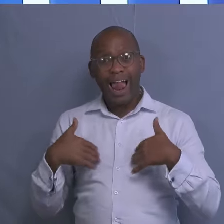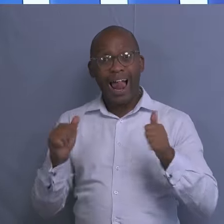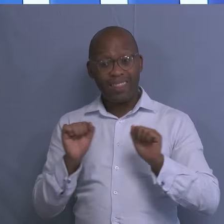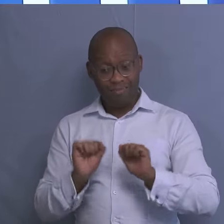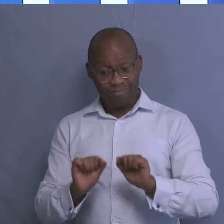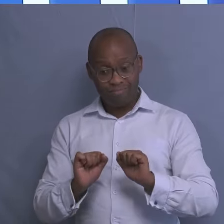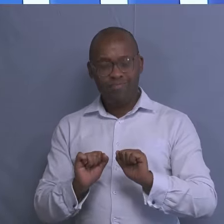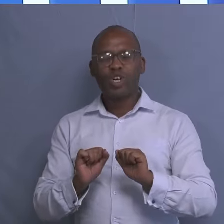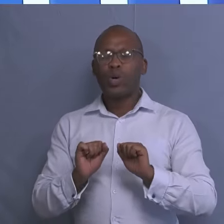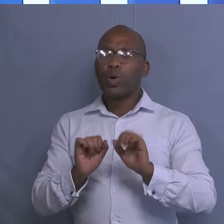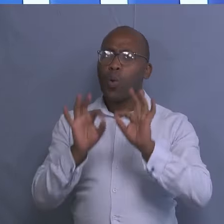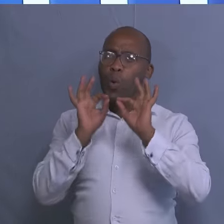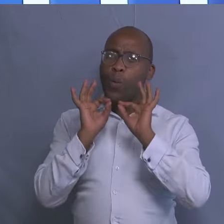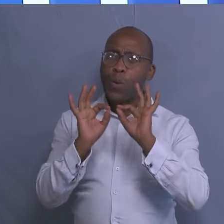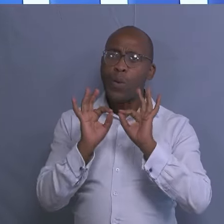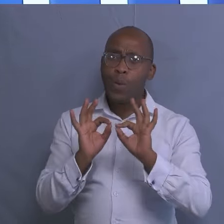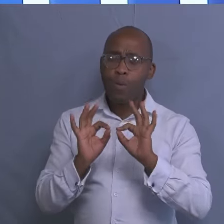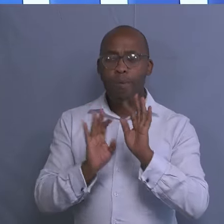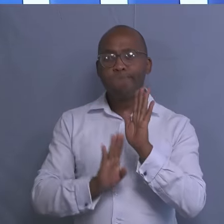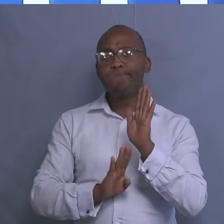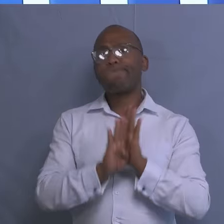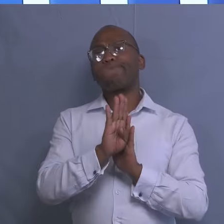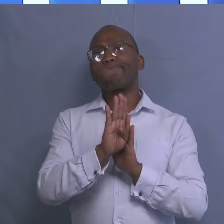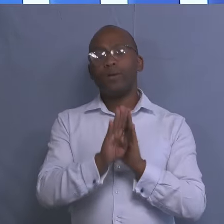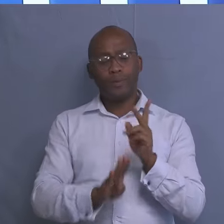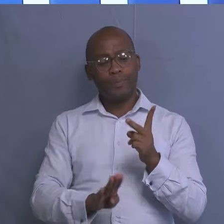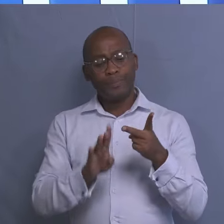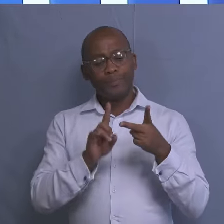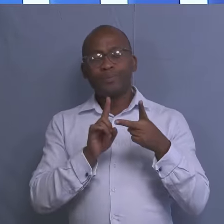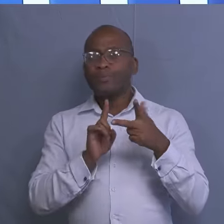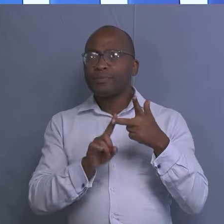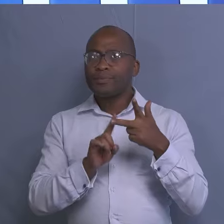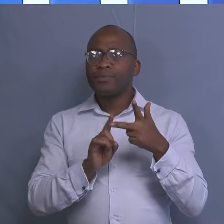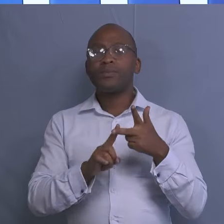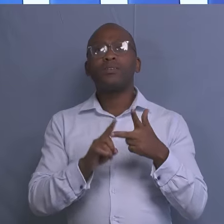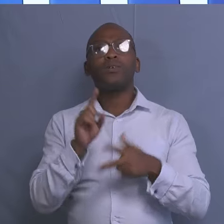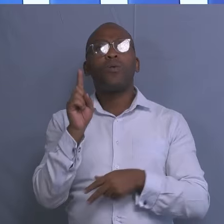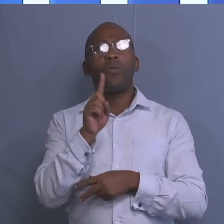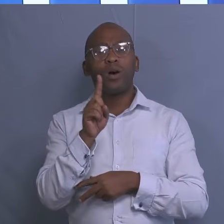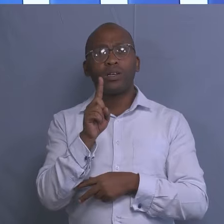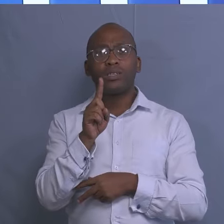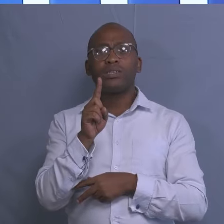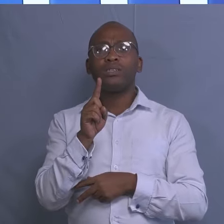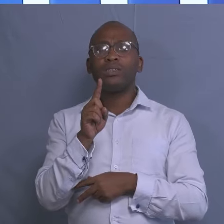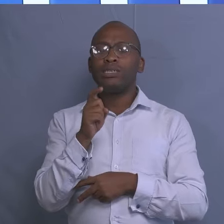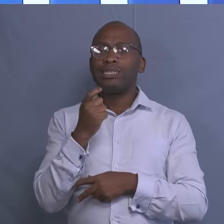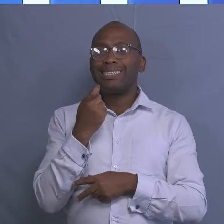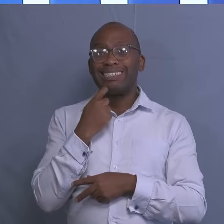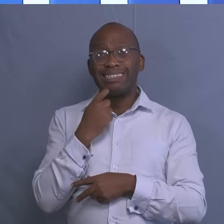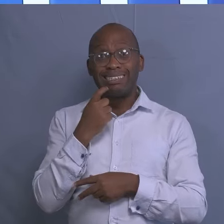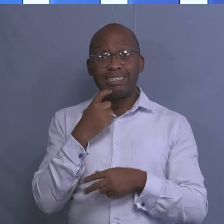It is suitable for, it's a suitable farming method which is